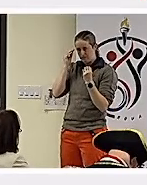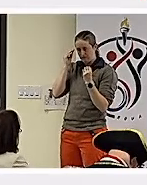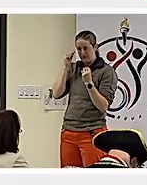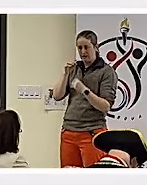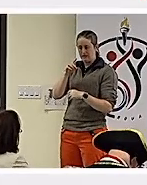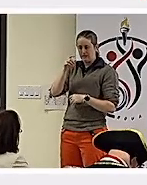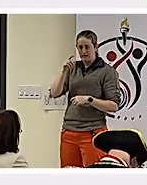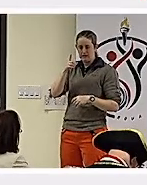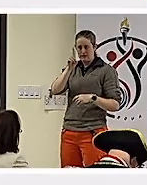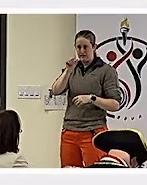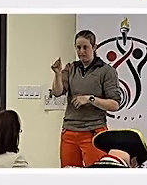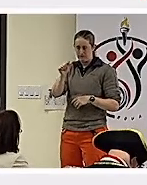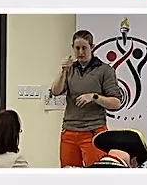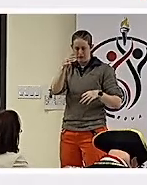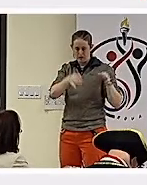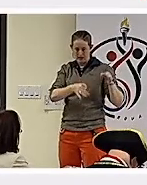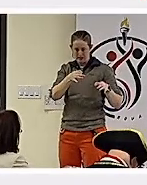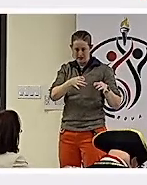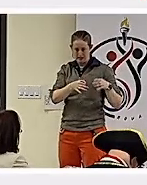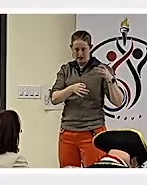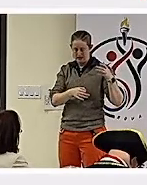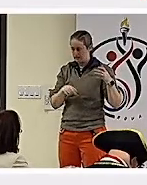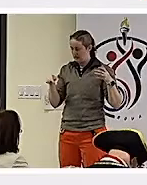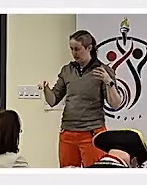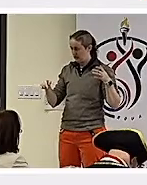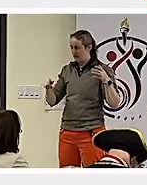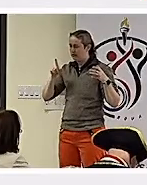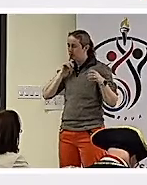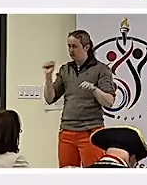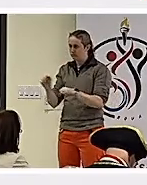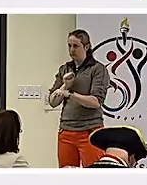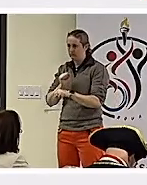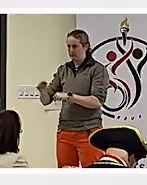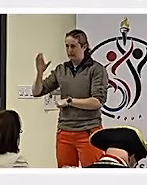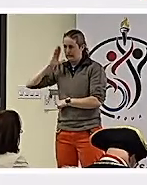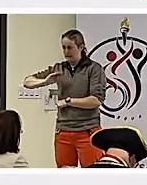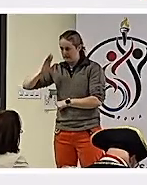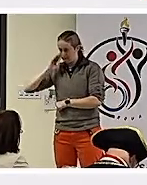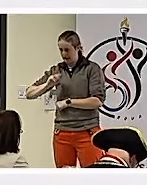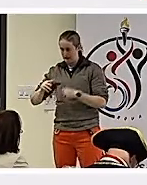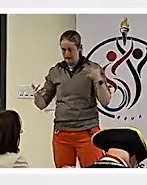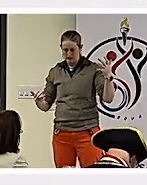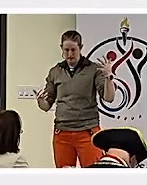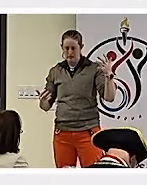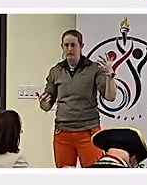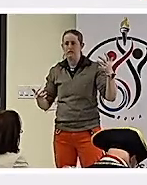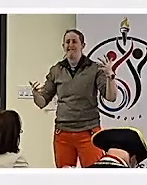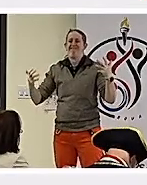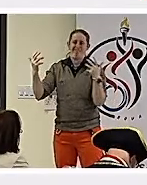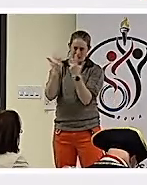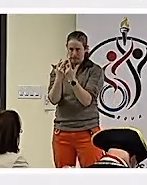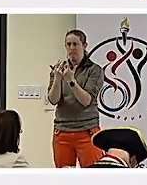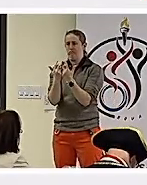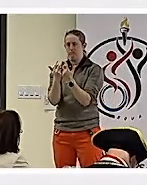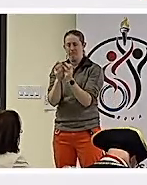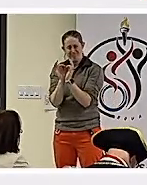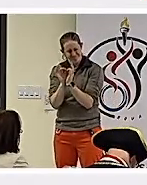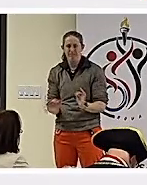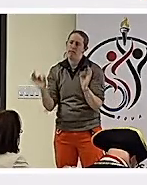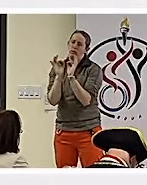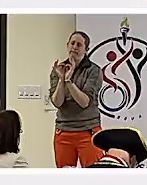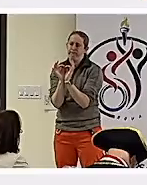justice with lived first experience is of paramount importance. And this